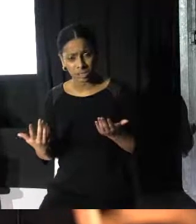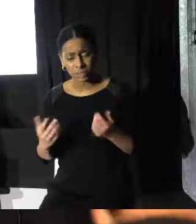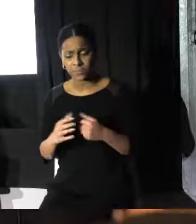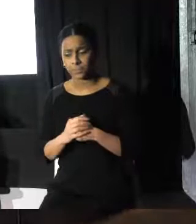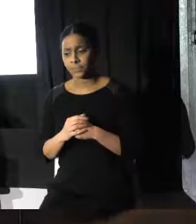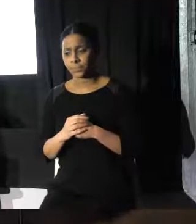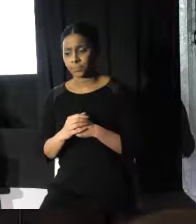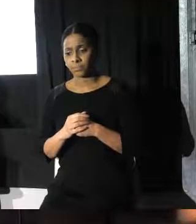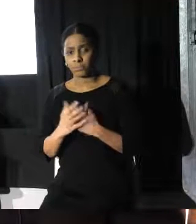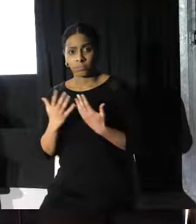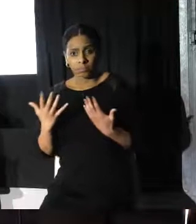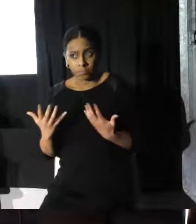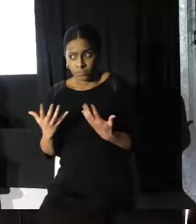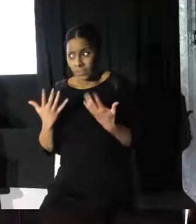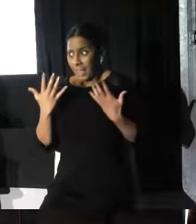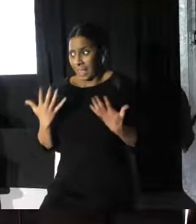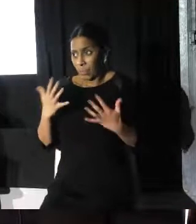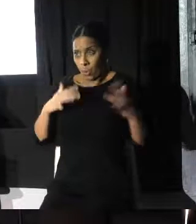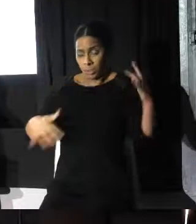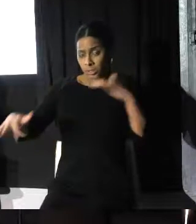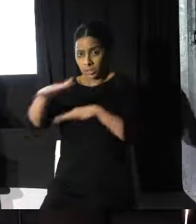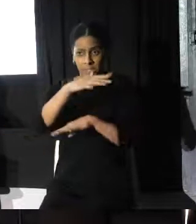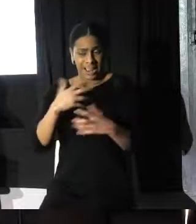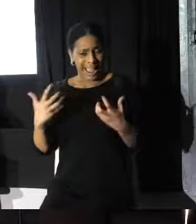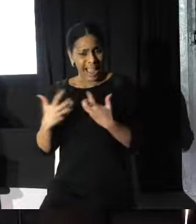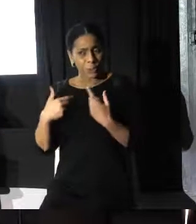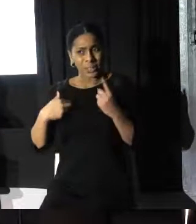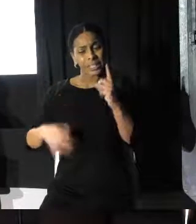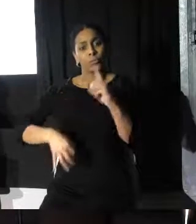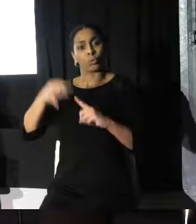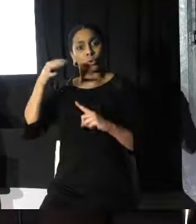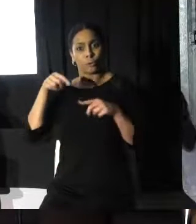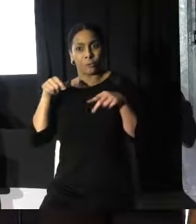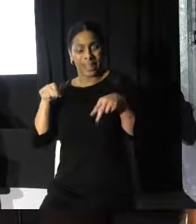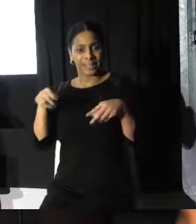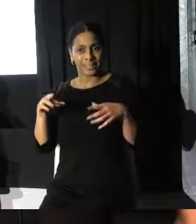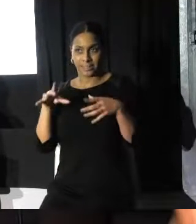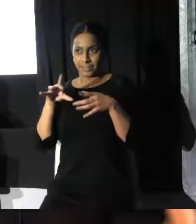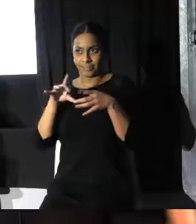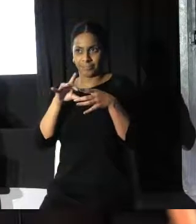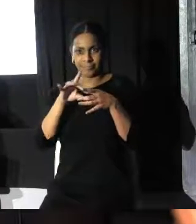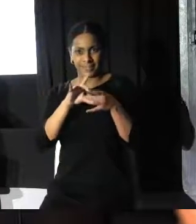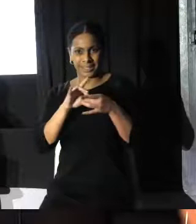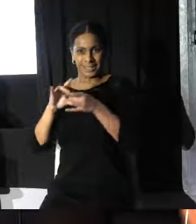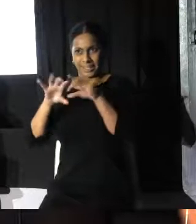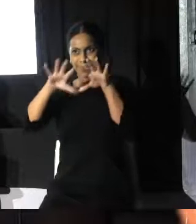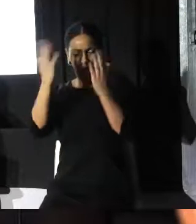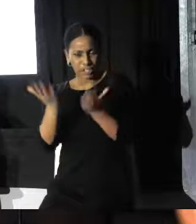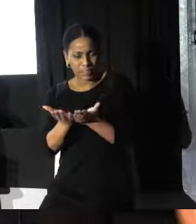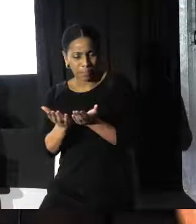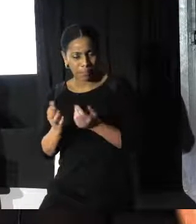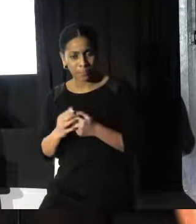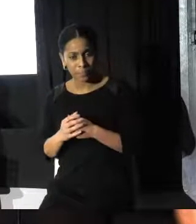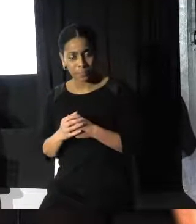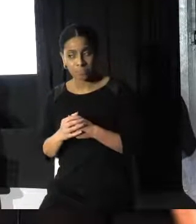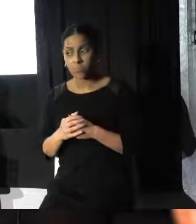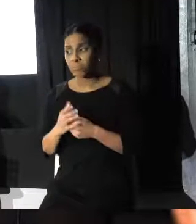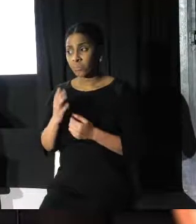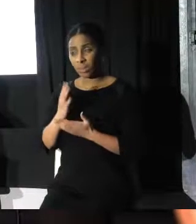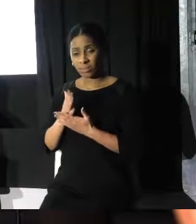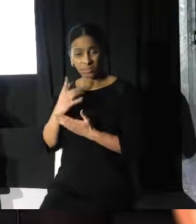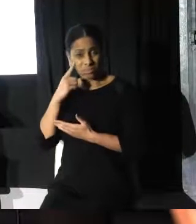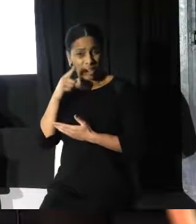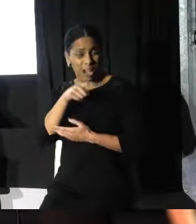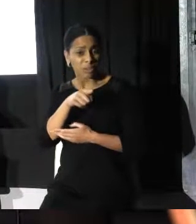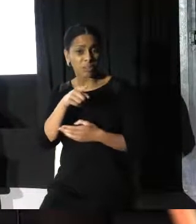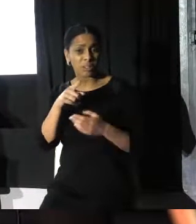in these times? I think that's crucial, because we've never, if we think about anthropology museums,